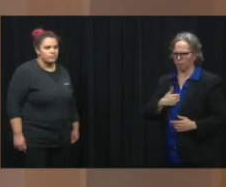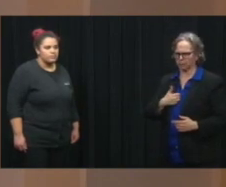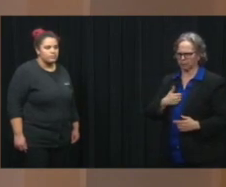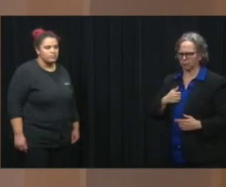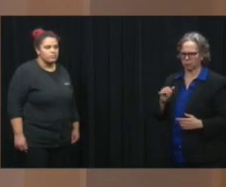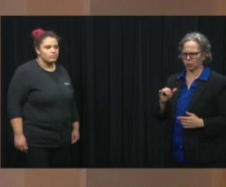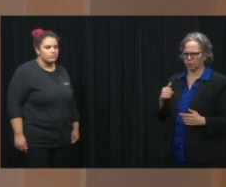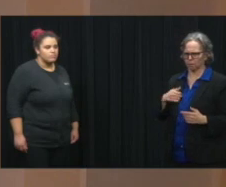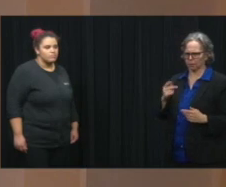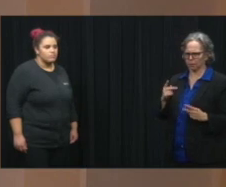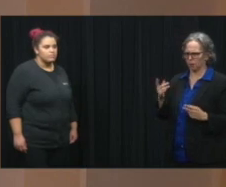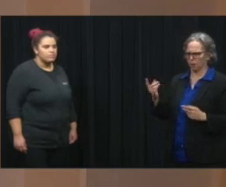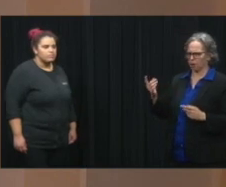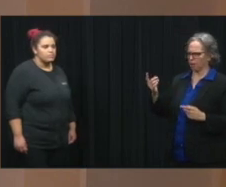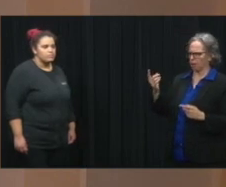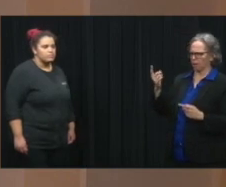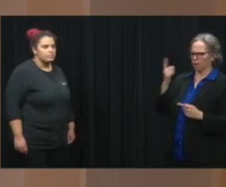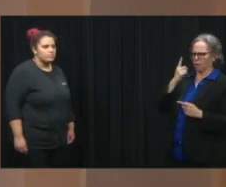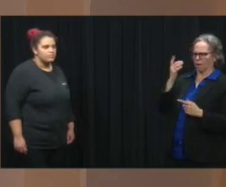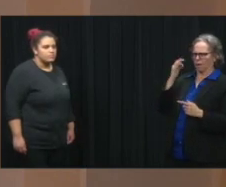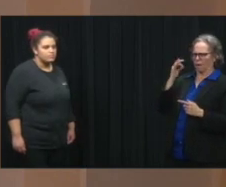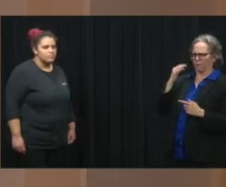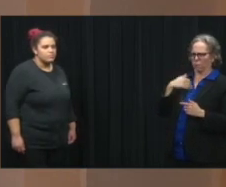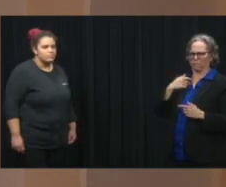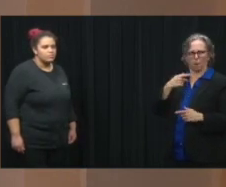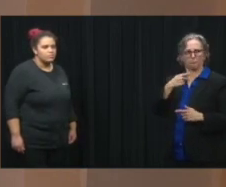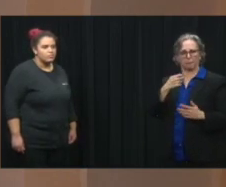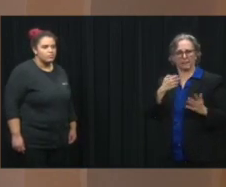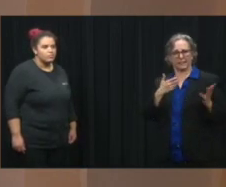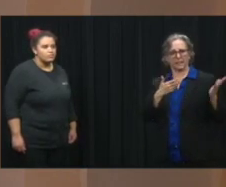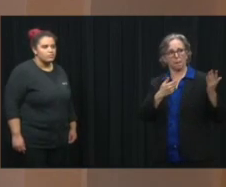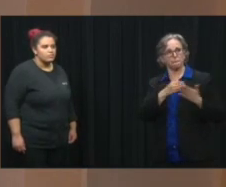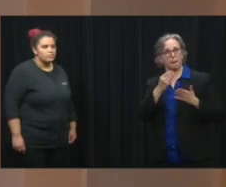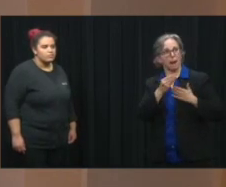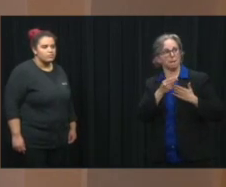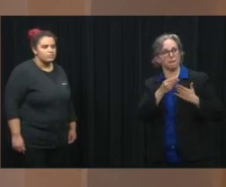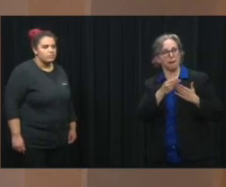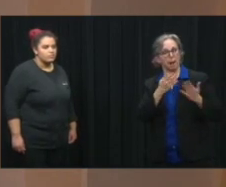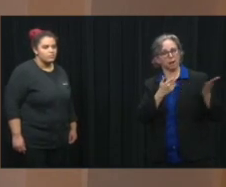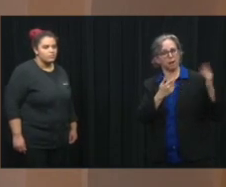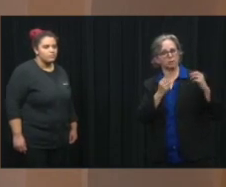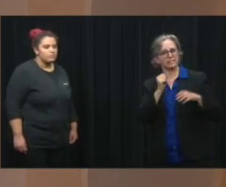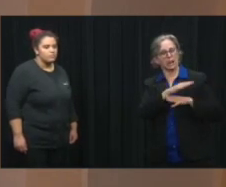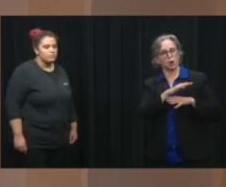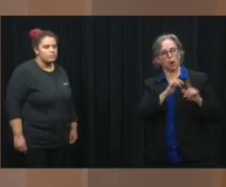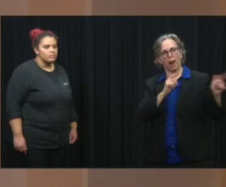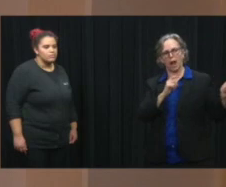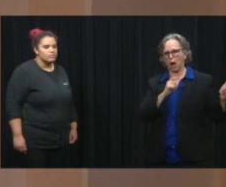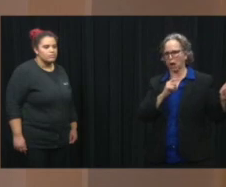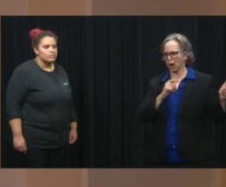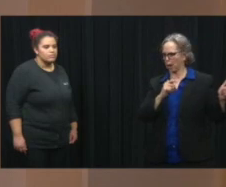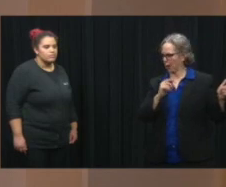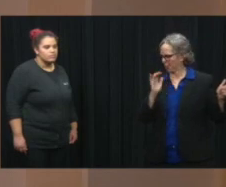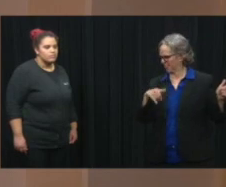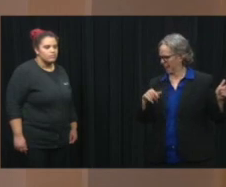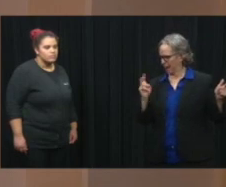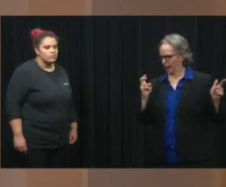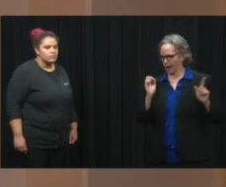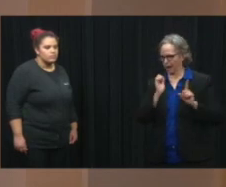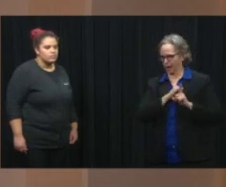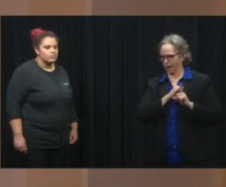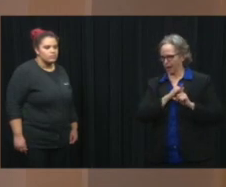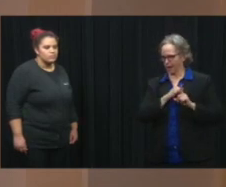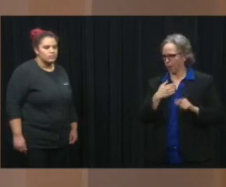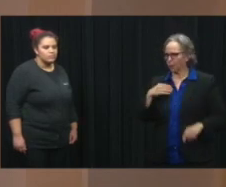we have PPEs, please send us the money in advance, and we'll send you the masks in return, which we know in many